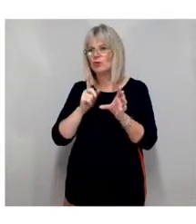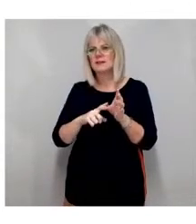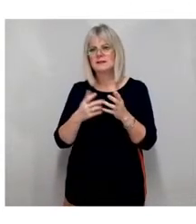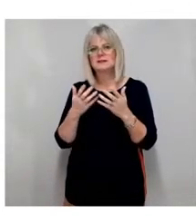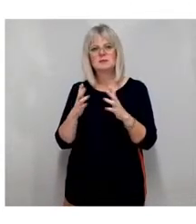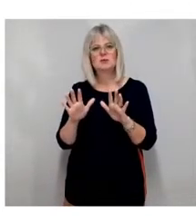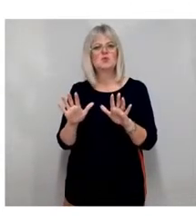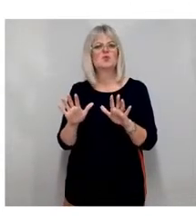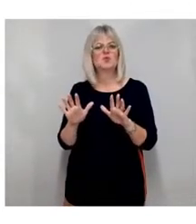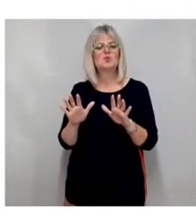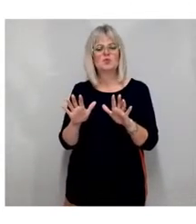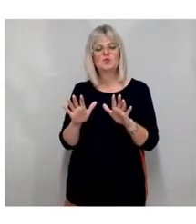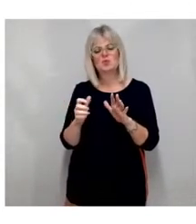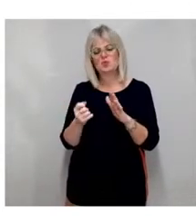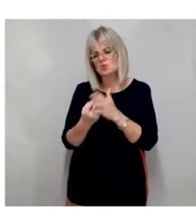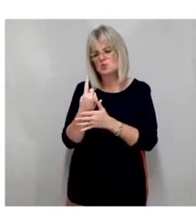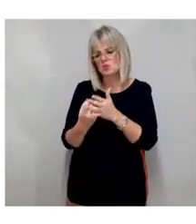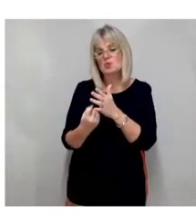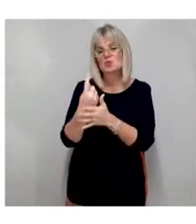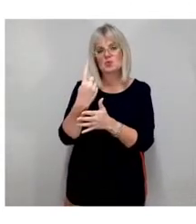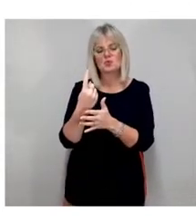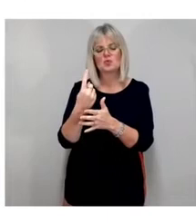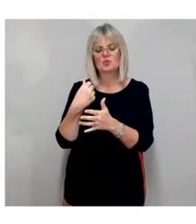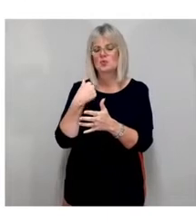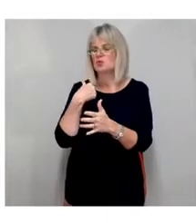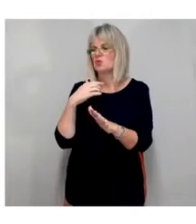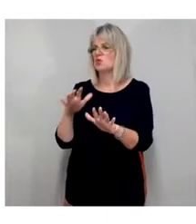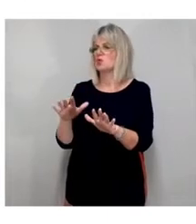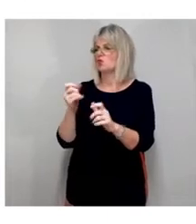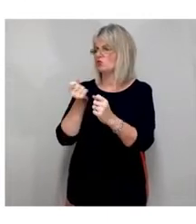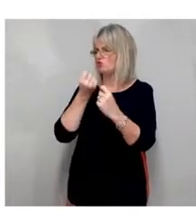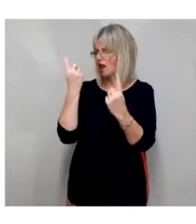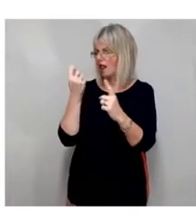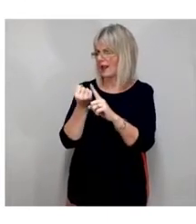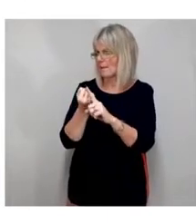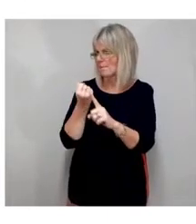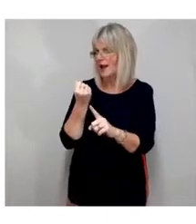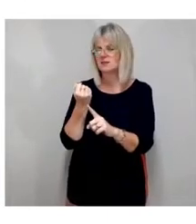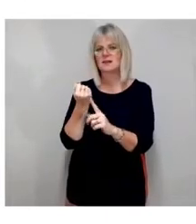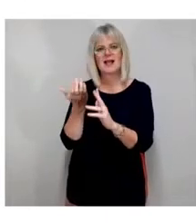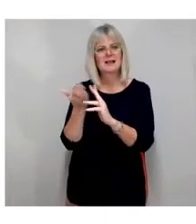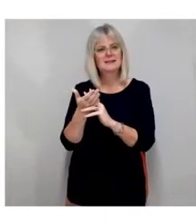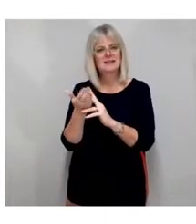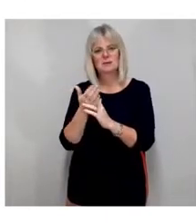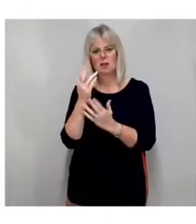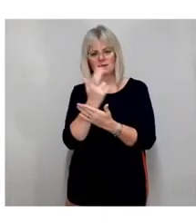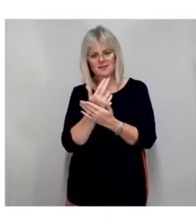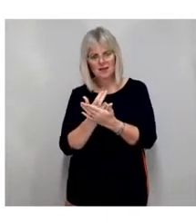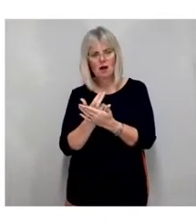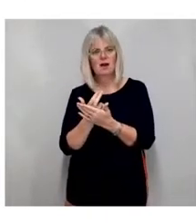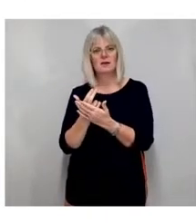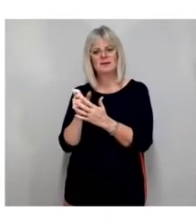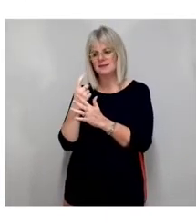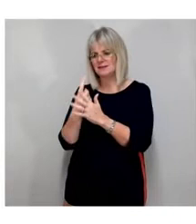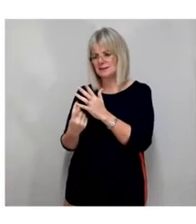eyes to the human impact of accessible design and disability and inclusion. Too many to